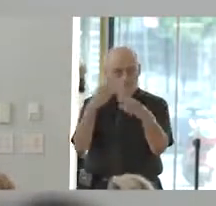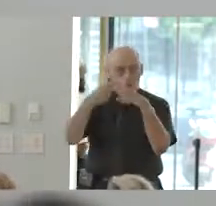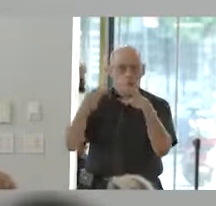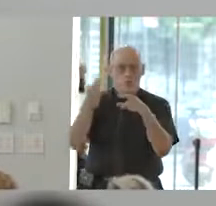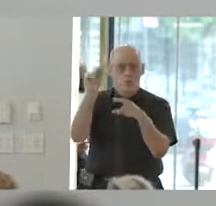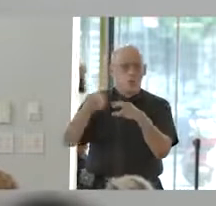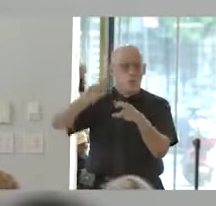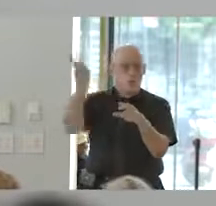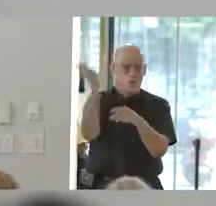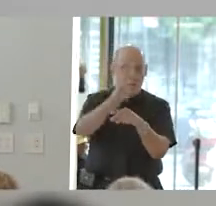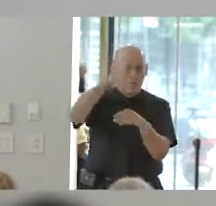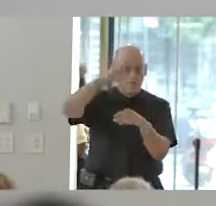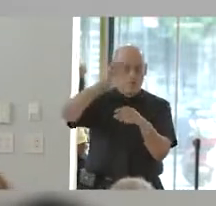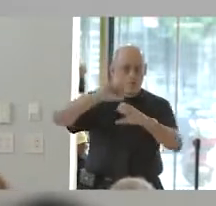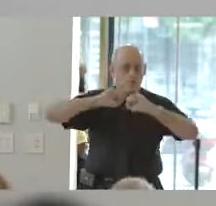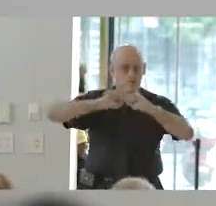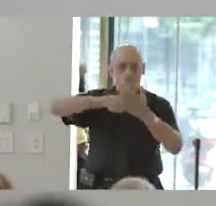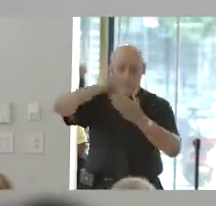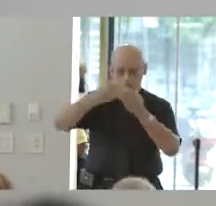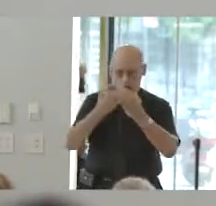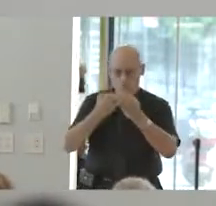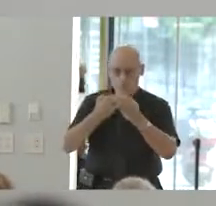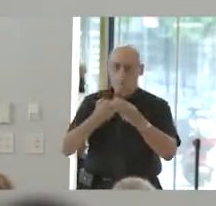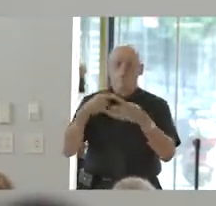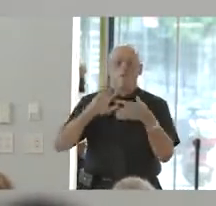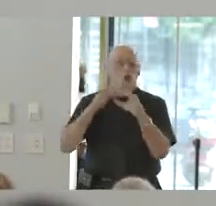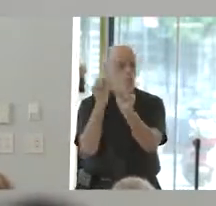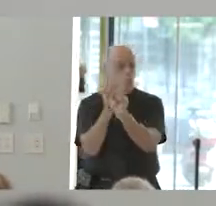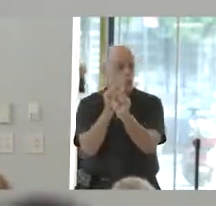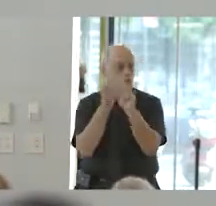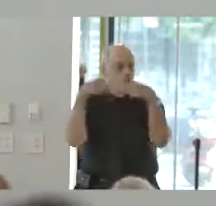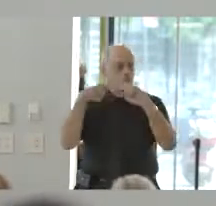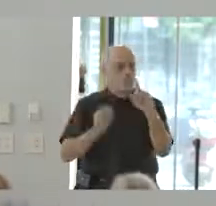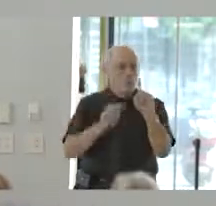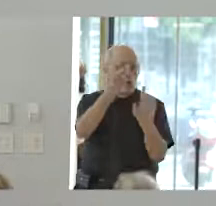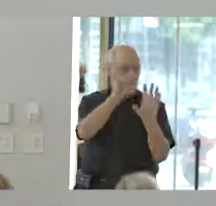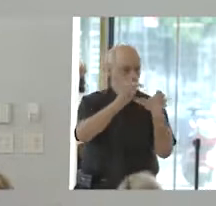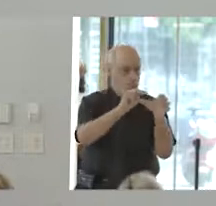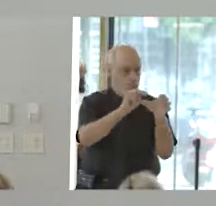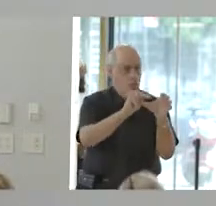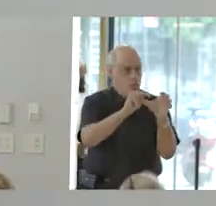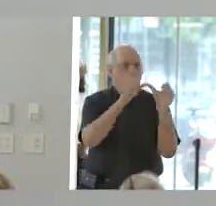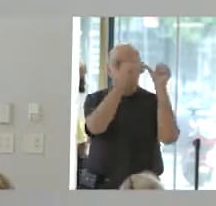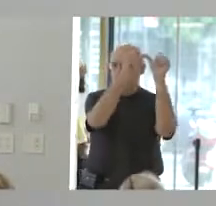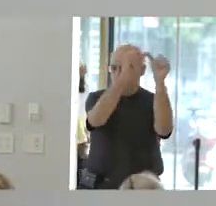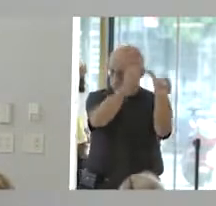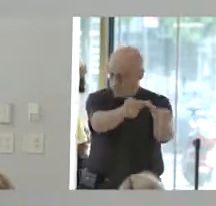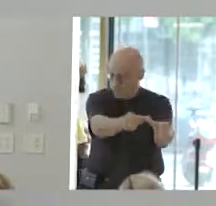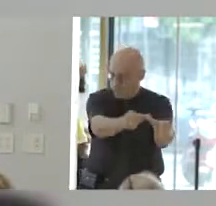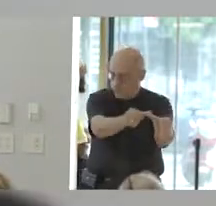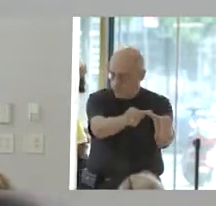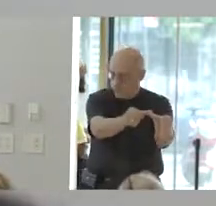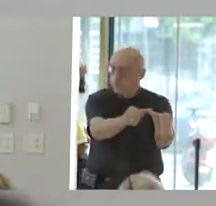Northwest BPC resiliency project. But the work that was done for the North project has been carried forward and is